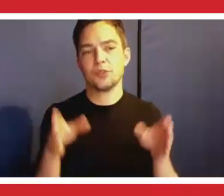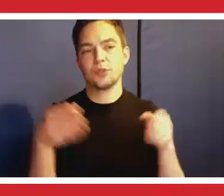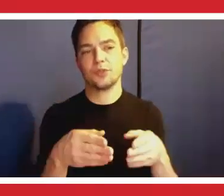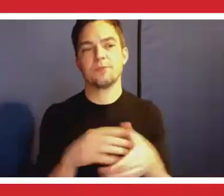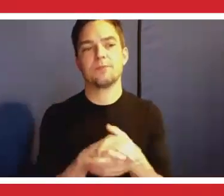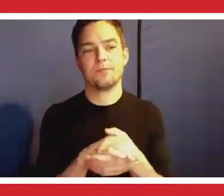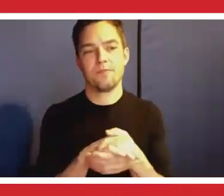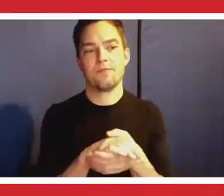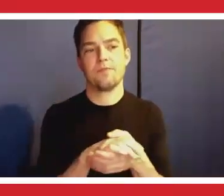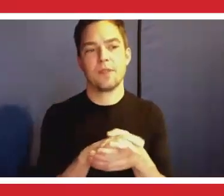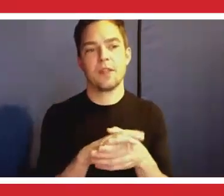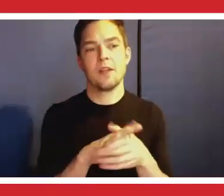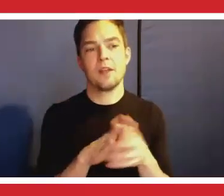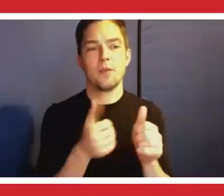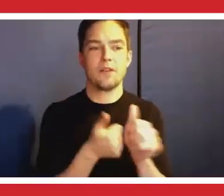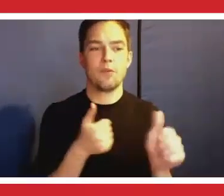other countries.